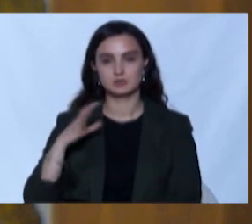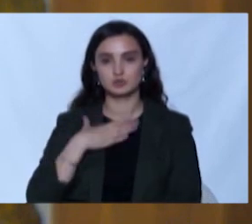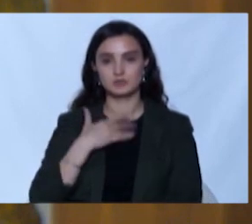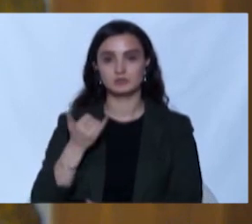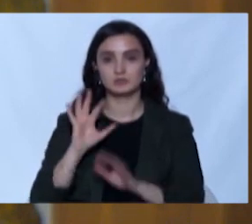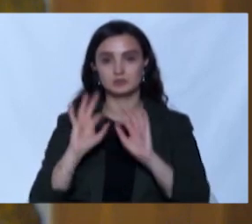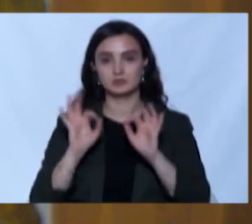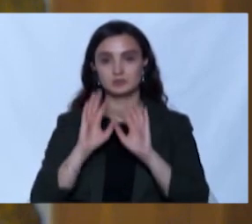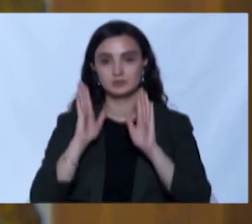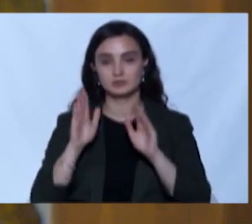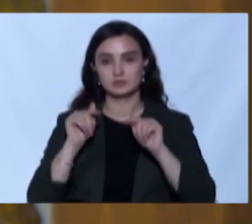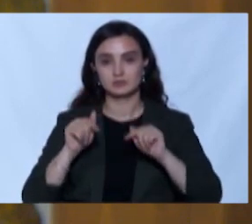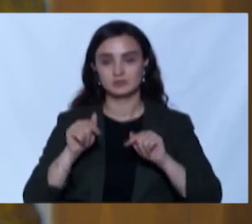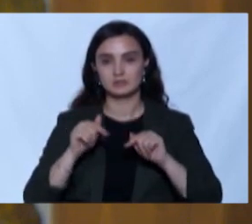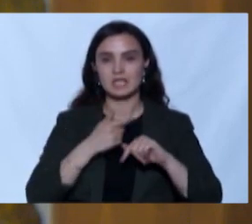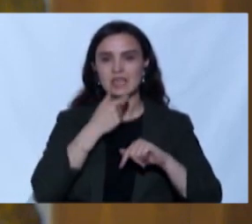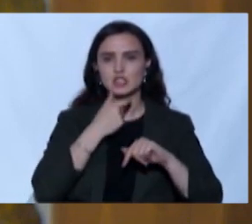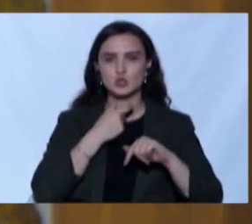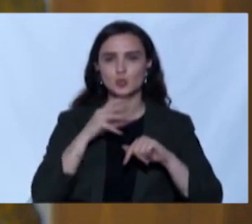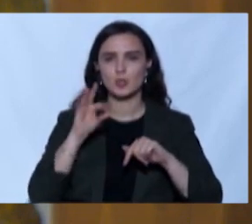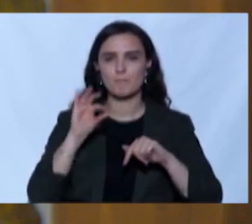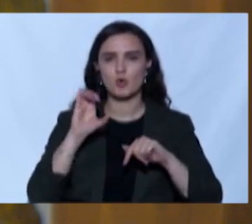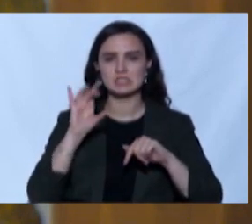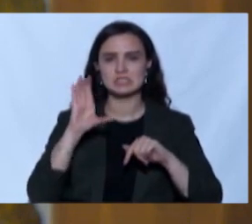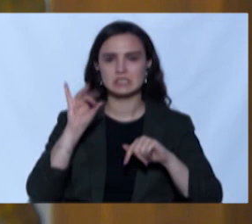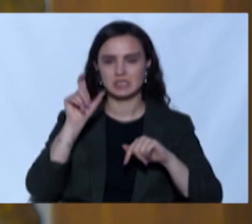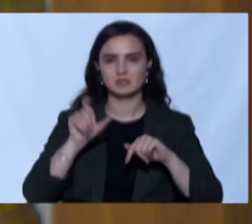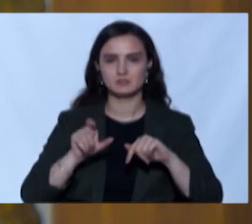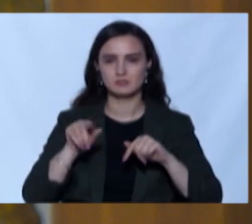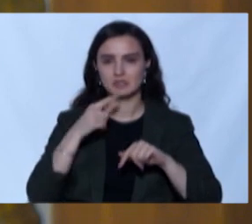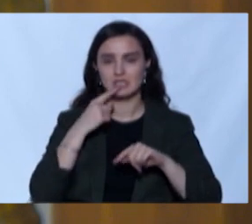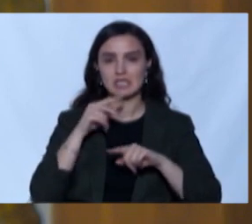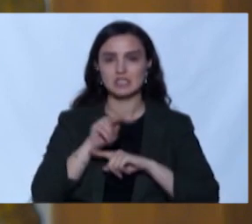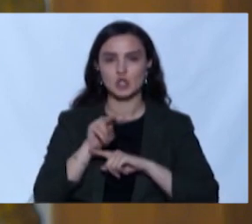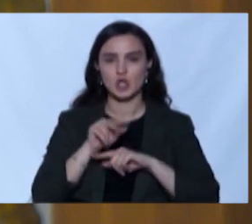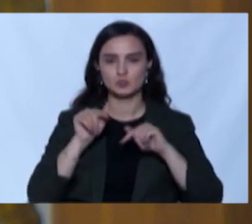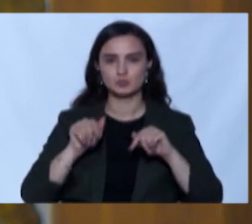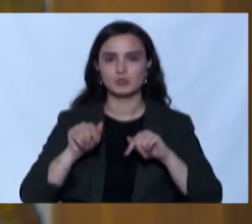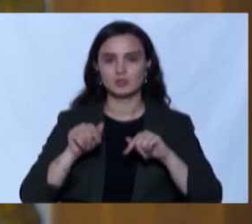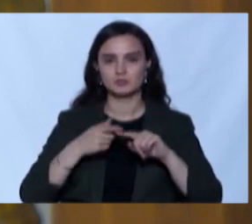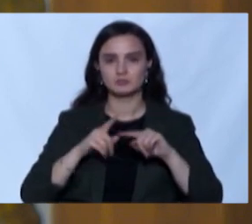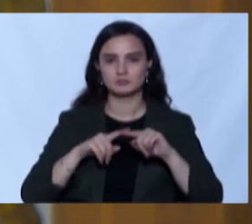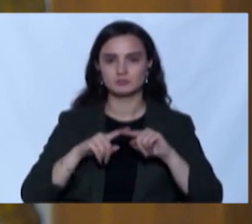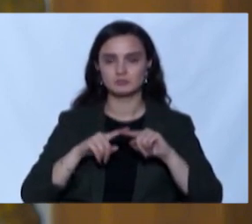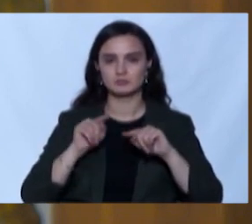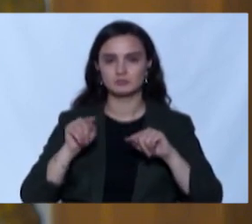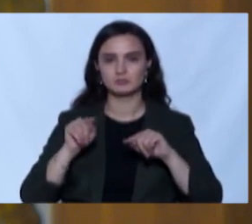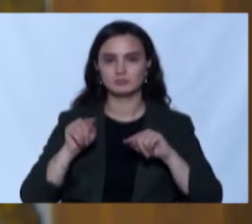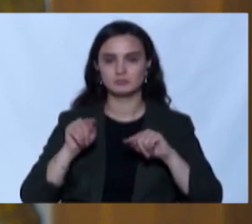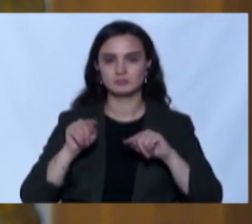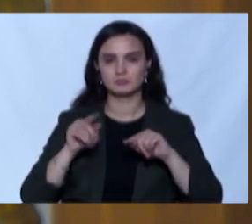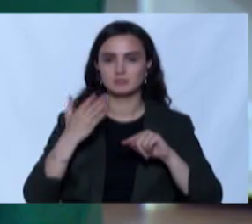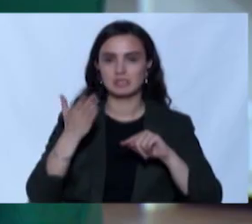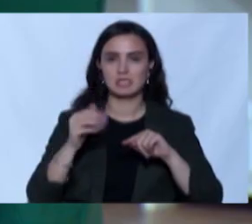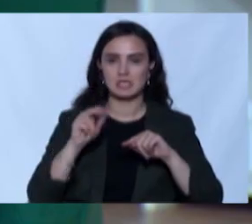talk about one of the classic monsters of literature, about a monster gone bad.